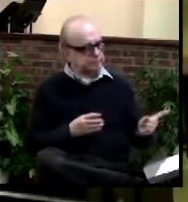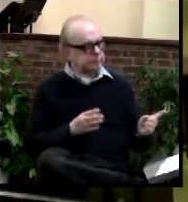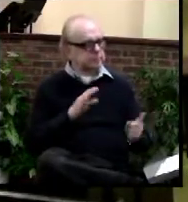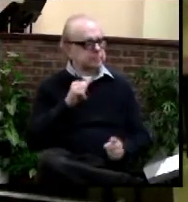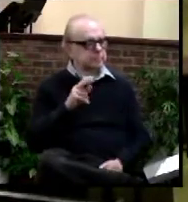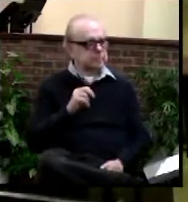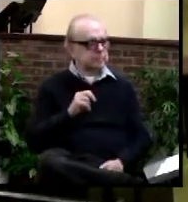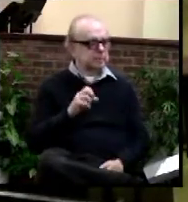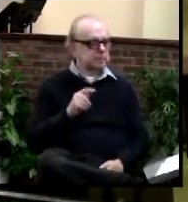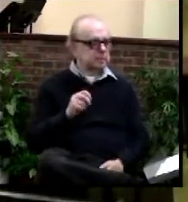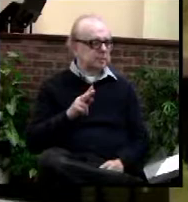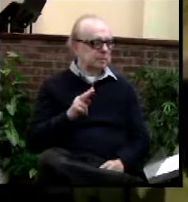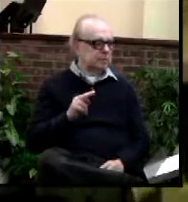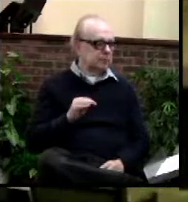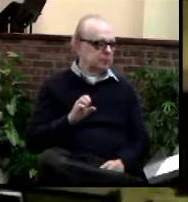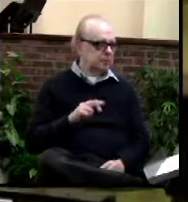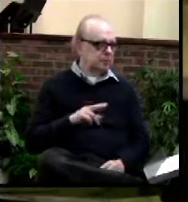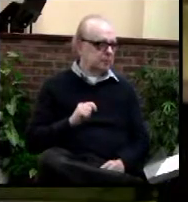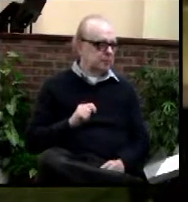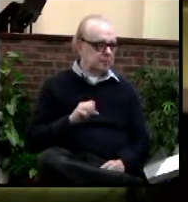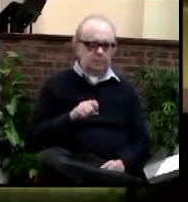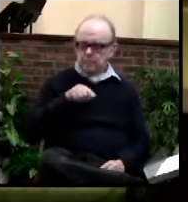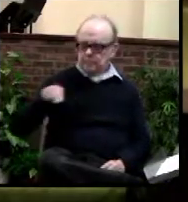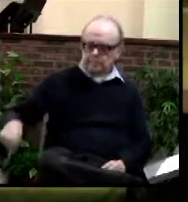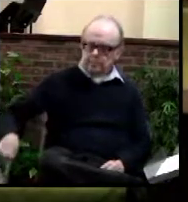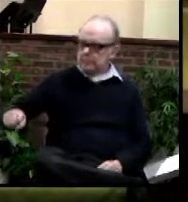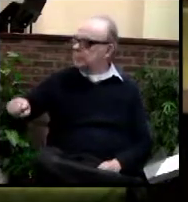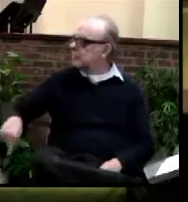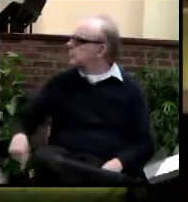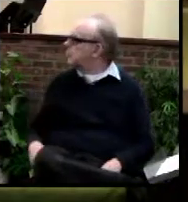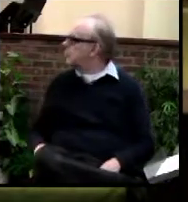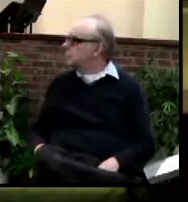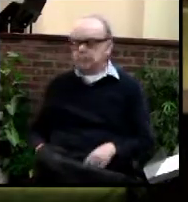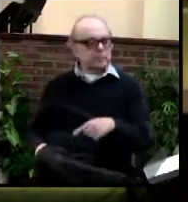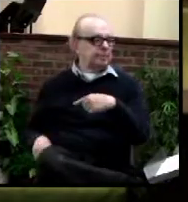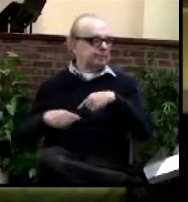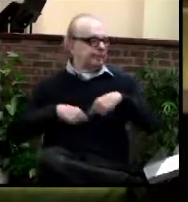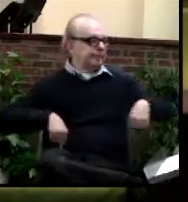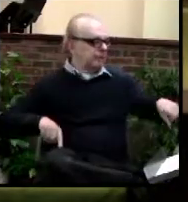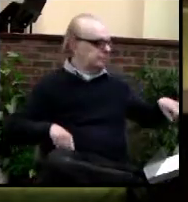And on this side, you've got a whole bunch of other instruments. You got this side, it's got some more. You got some percussion